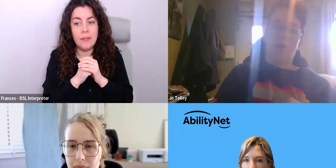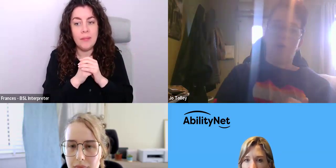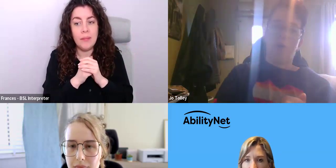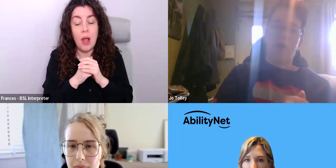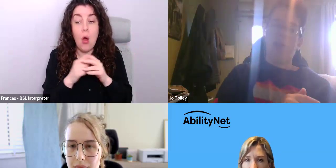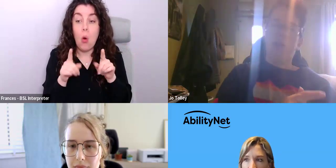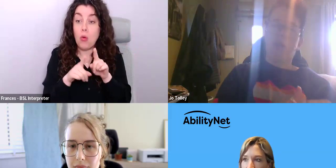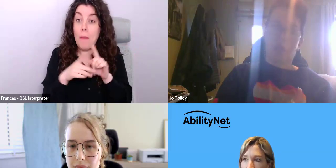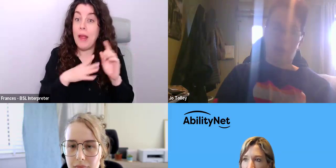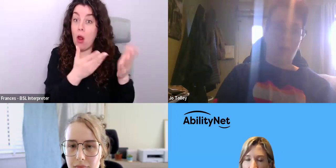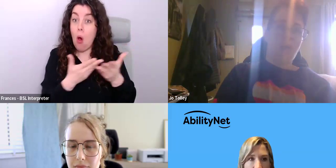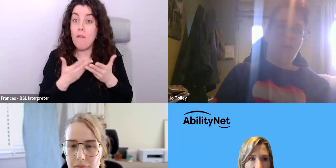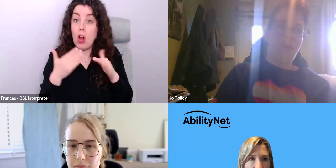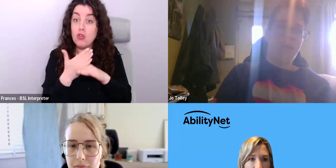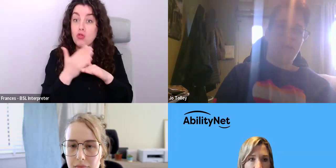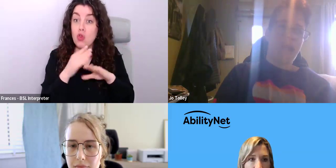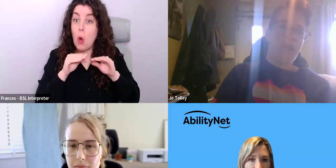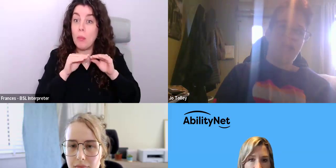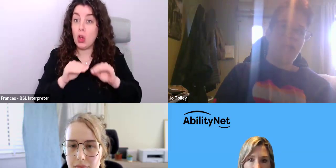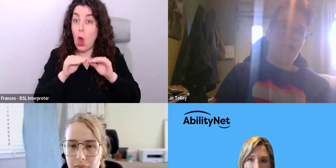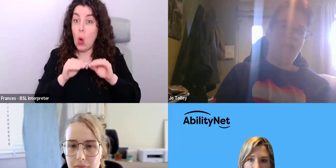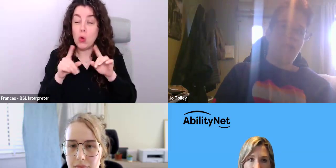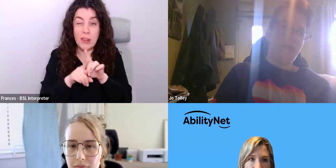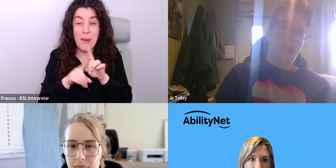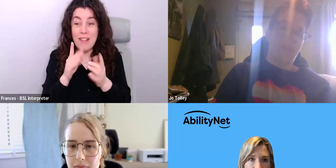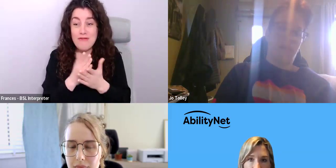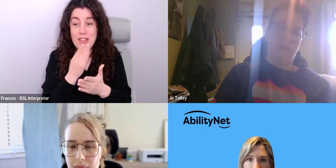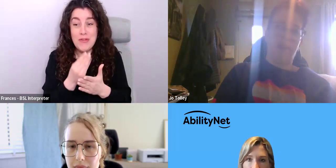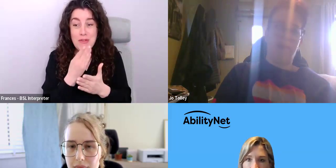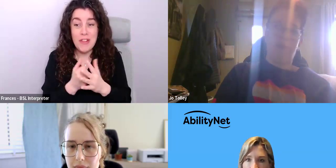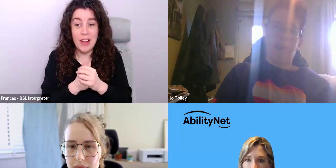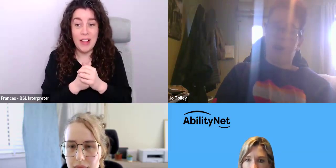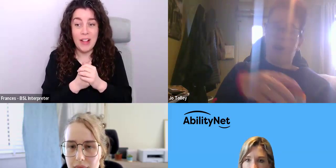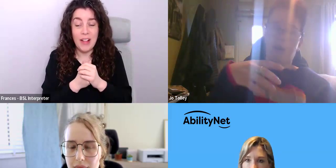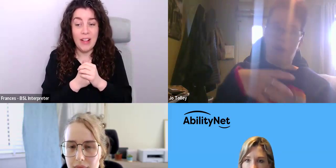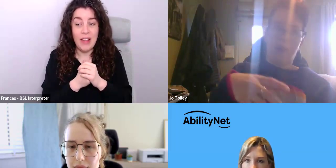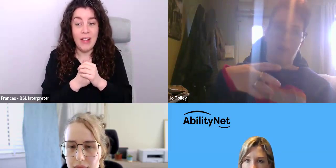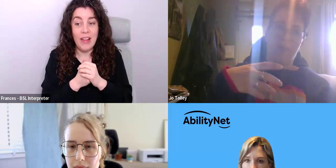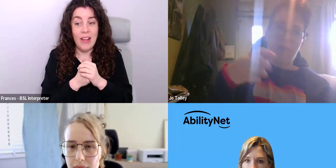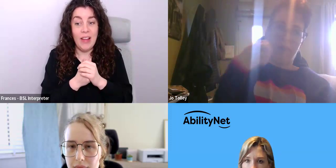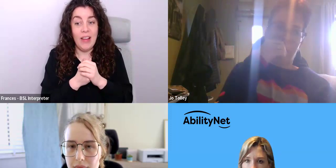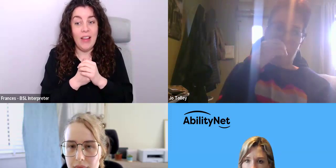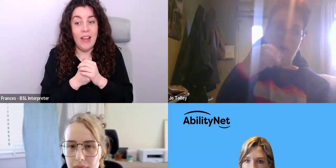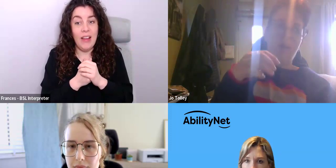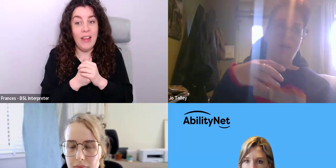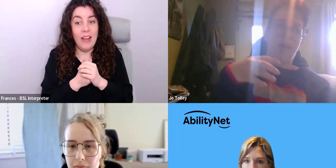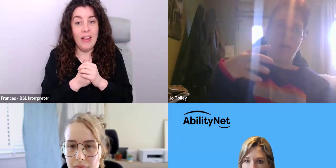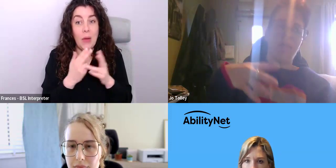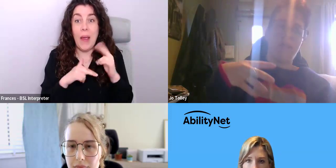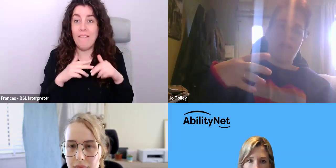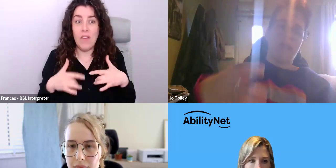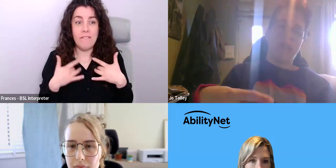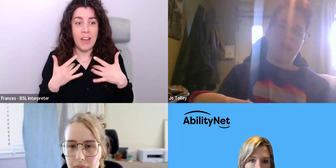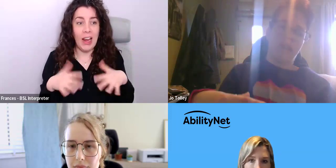as well, so that's something really useful to know, so that if you're feeling as though you're not